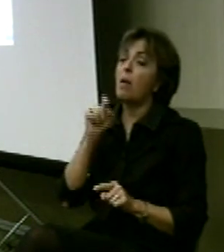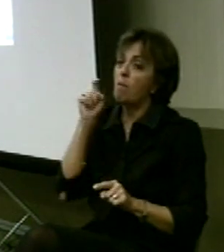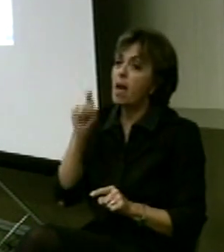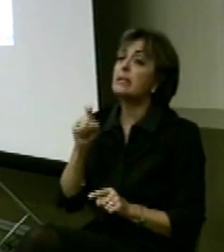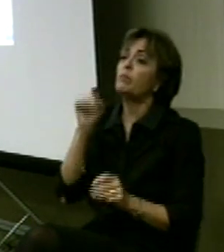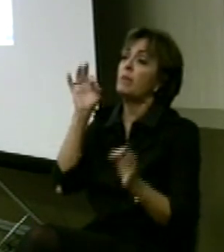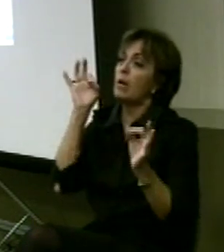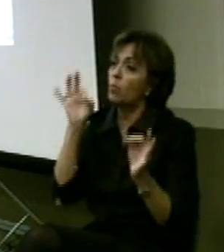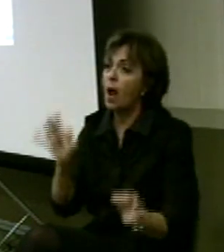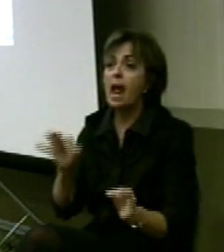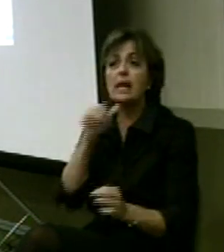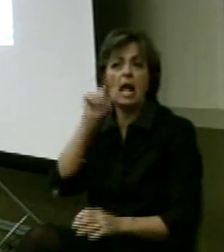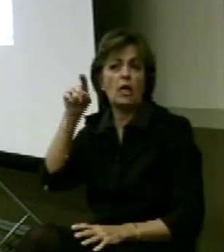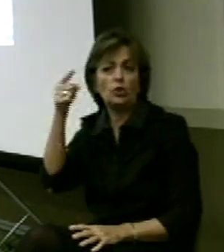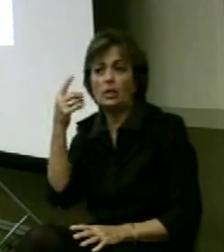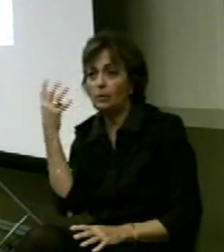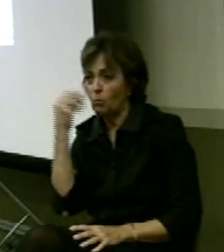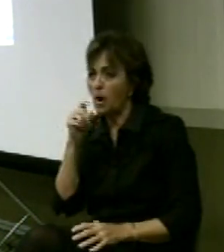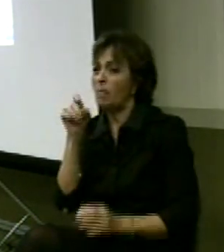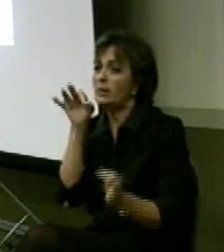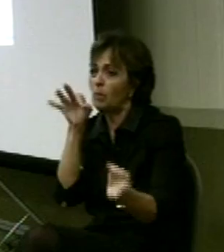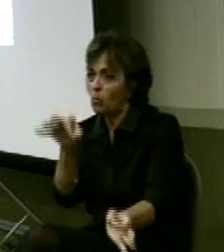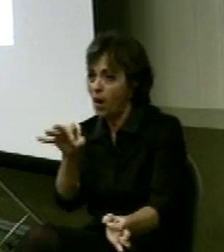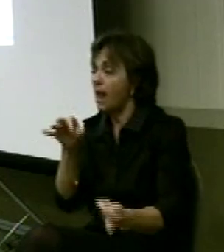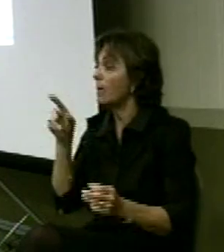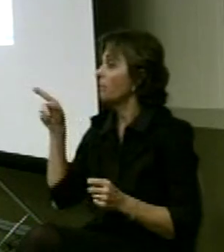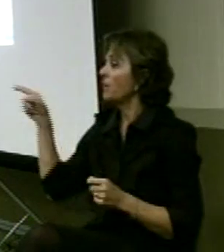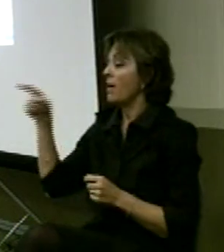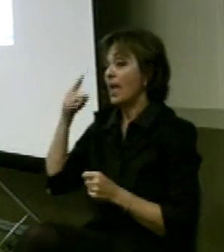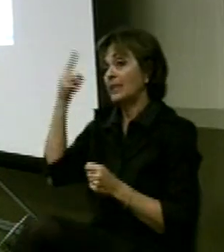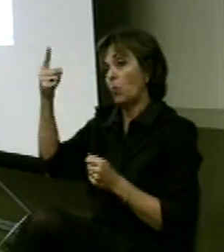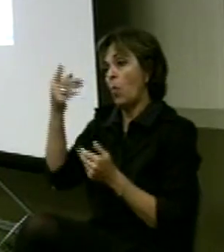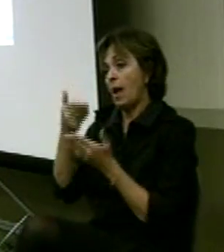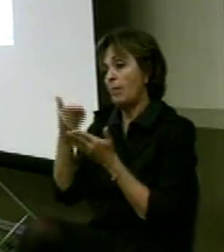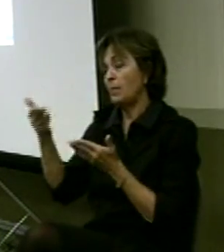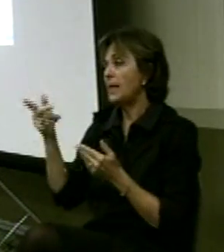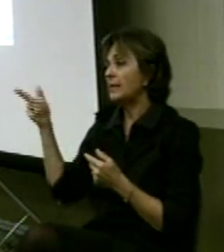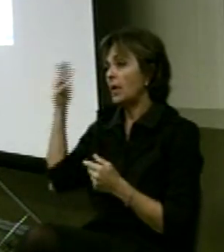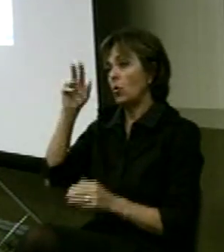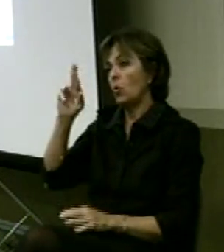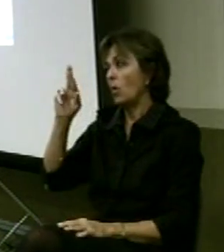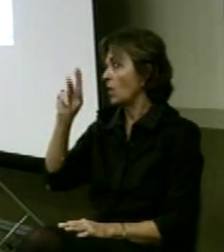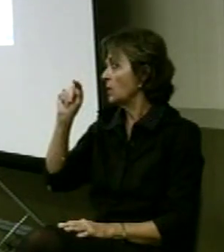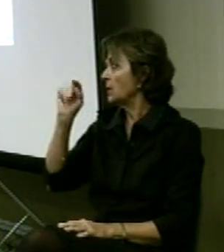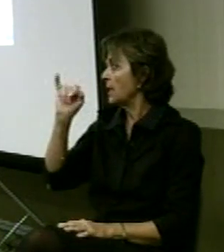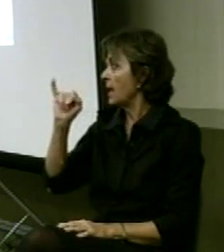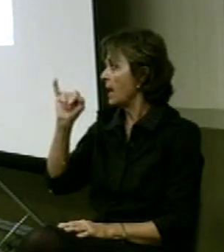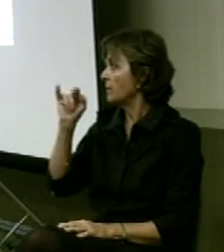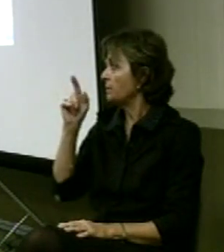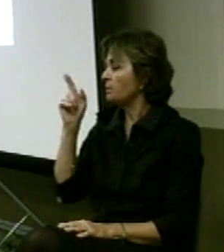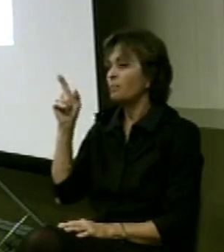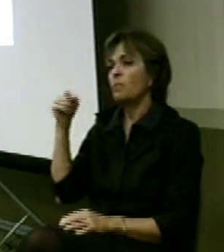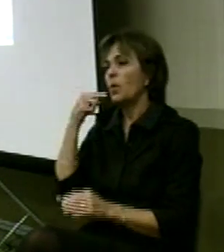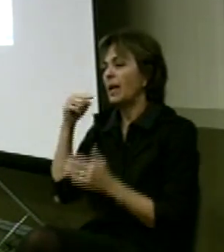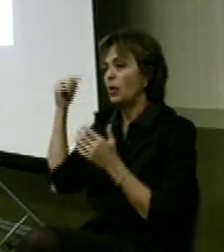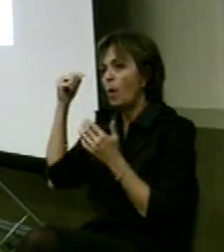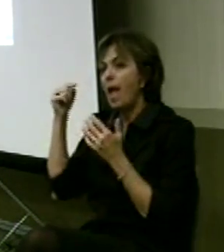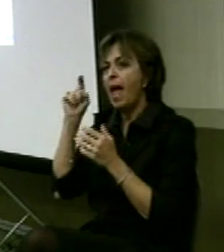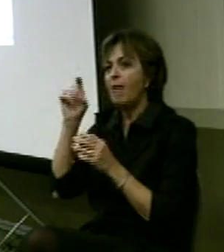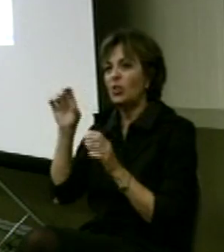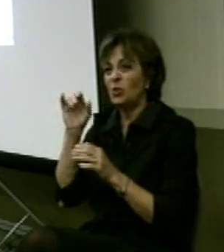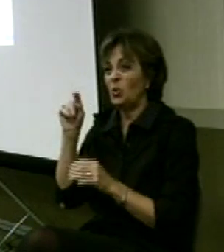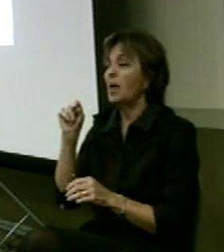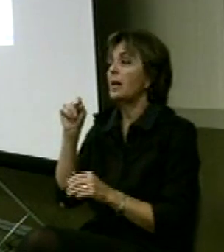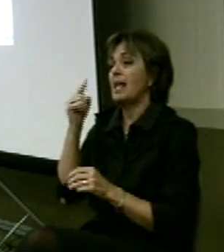everybody. Now we want to make sure it's right. This is just one piece. I mean, I know the RTI and everyone there is saying you got to